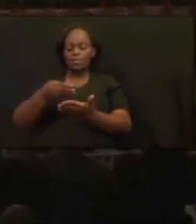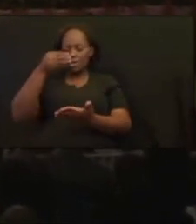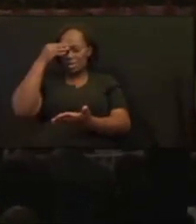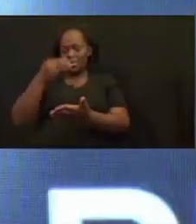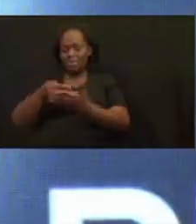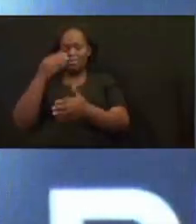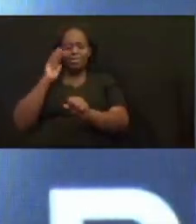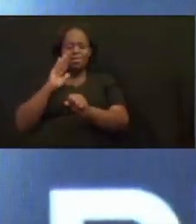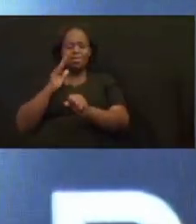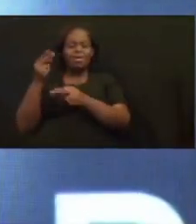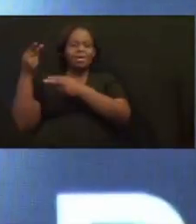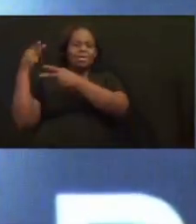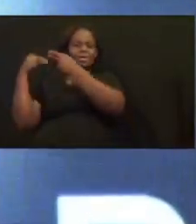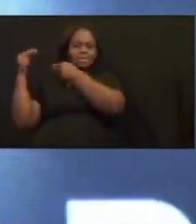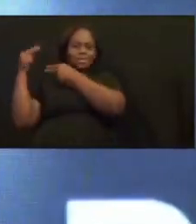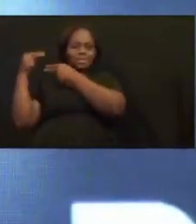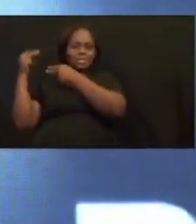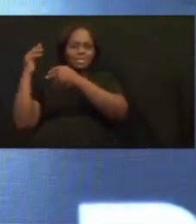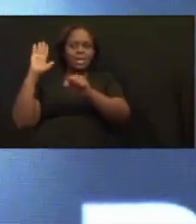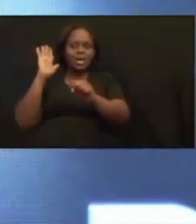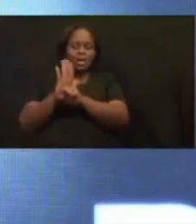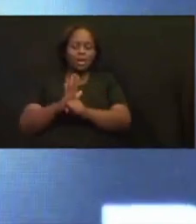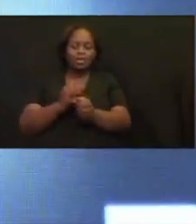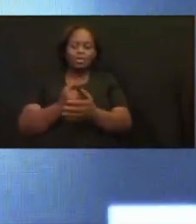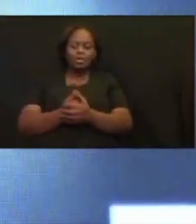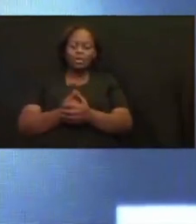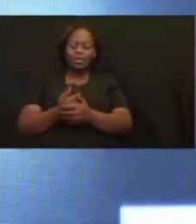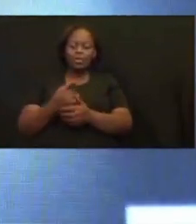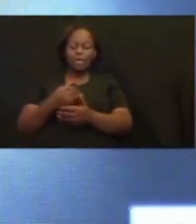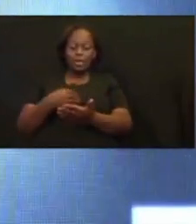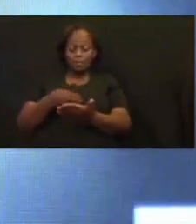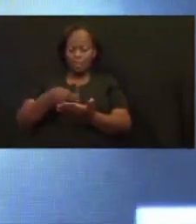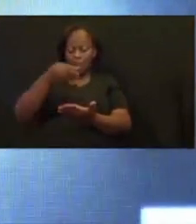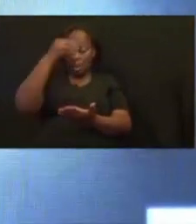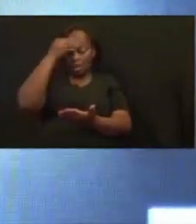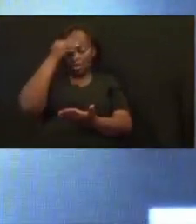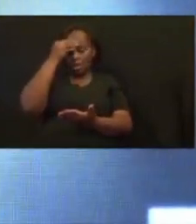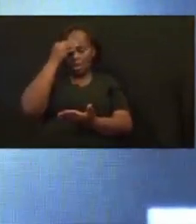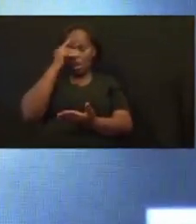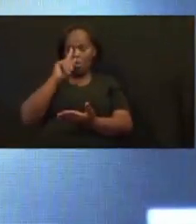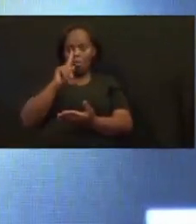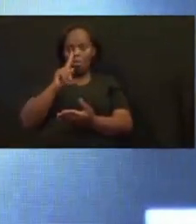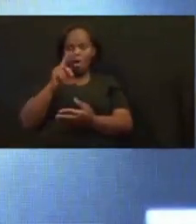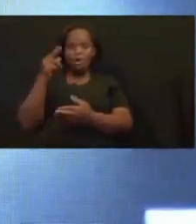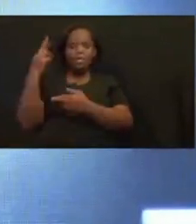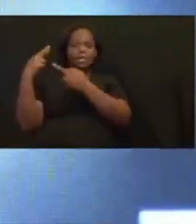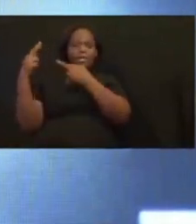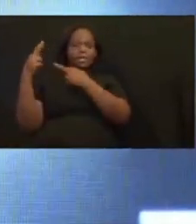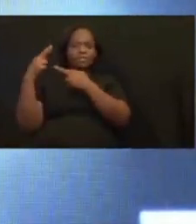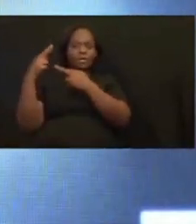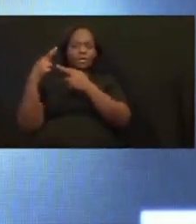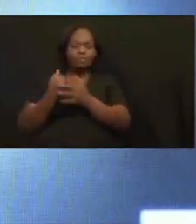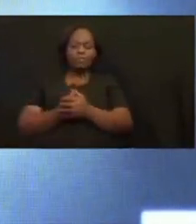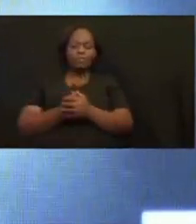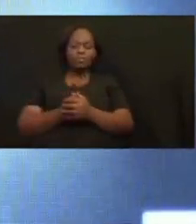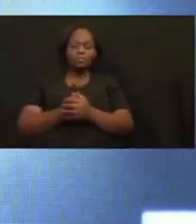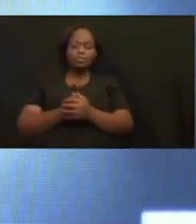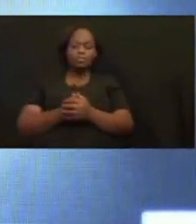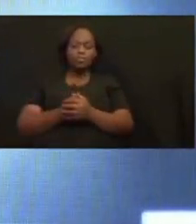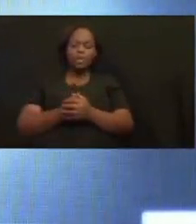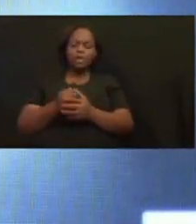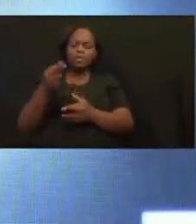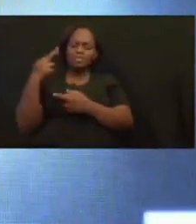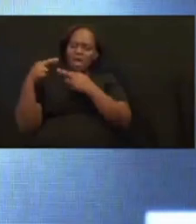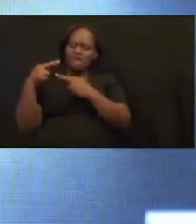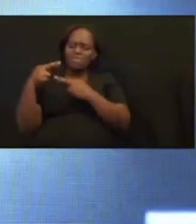and I've studied why revivals die and why revivals did not last. Are